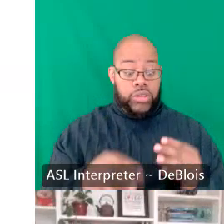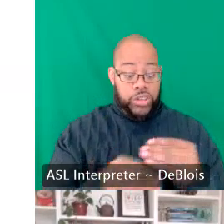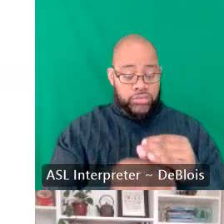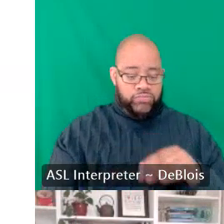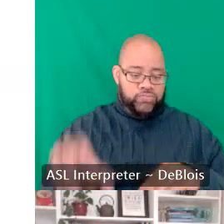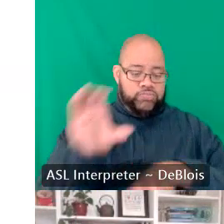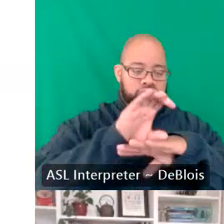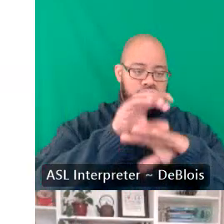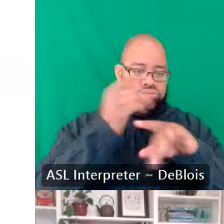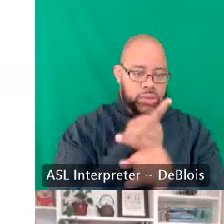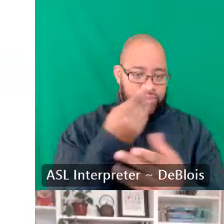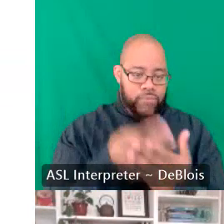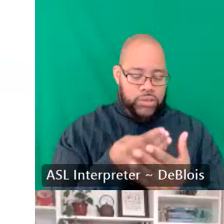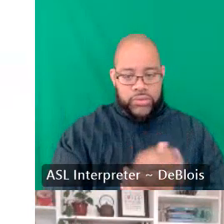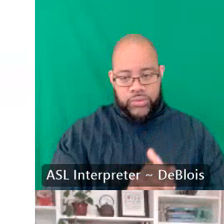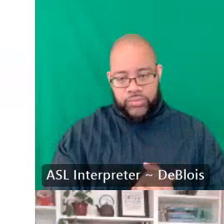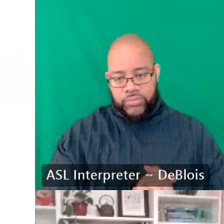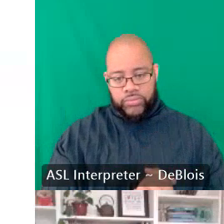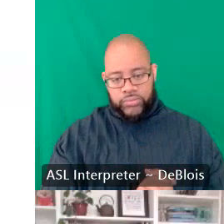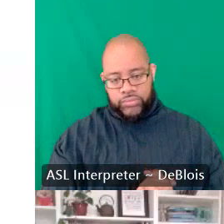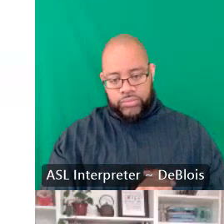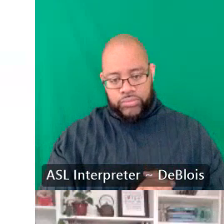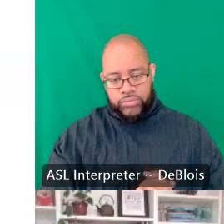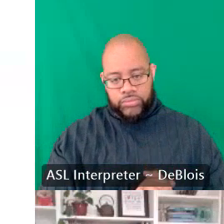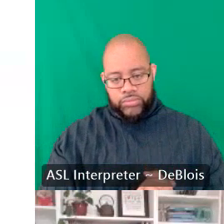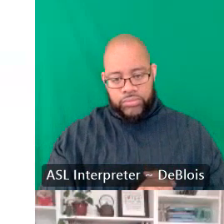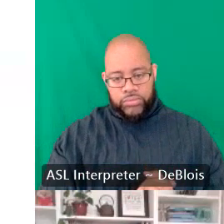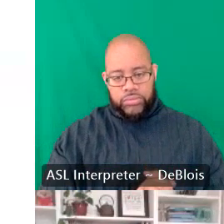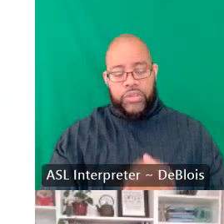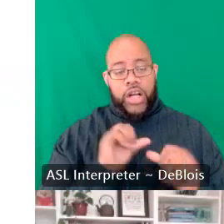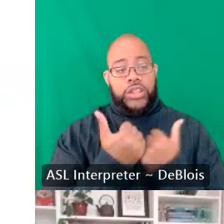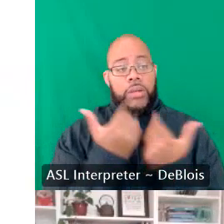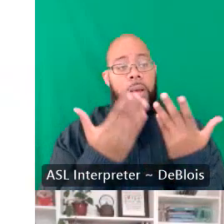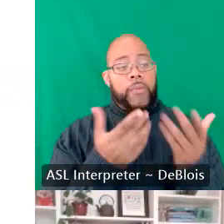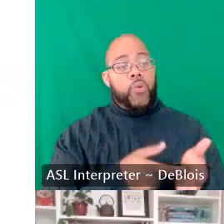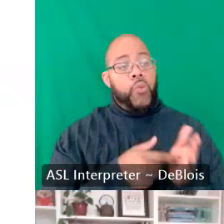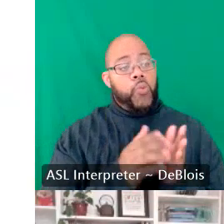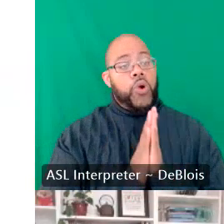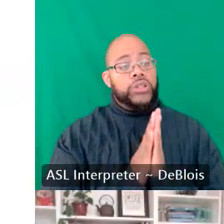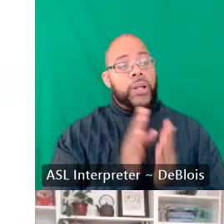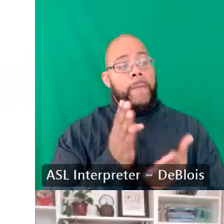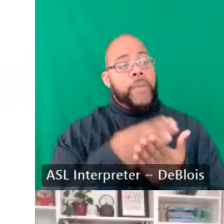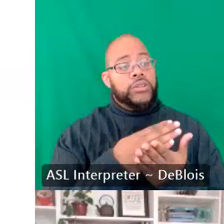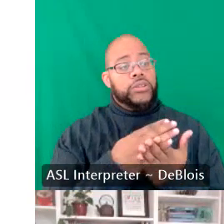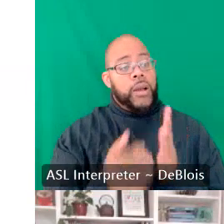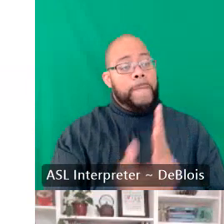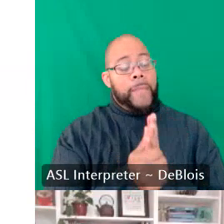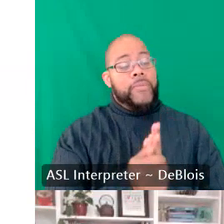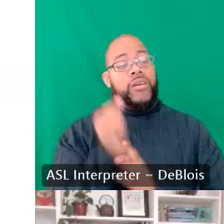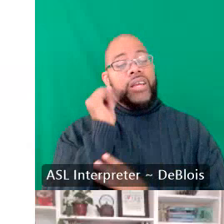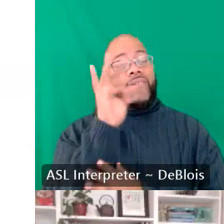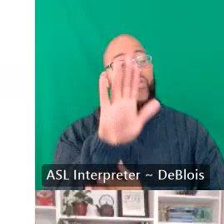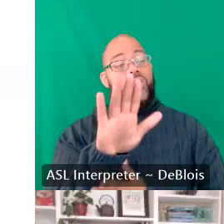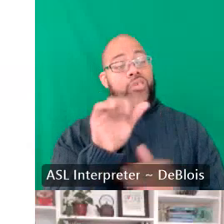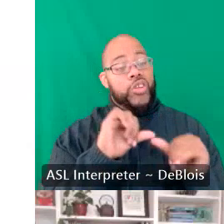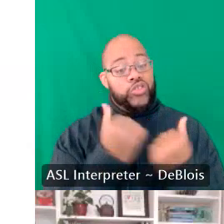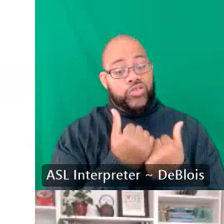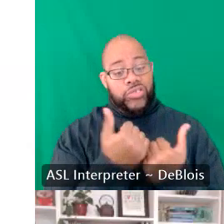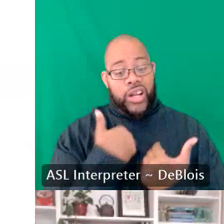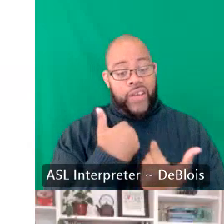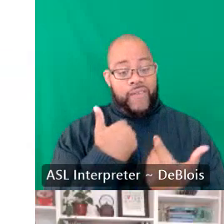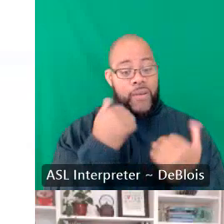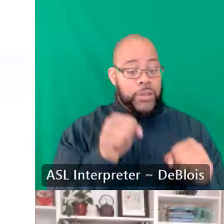funding. The agency may request a budget amendment. If there's a